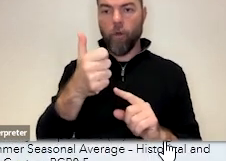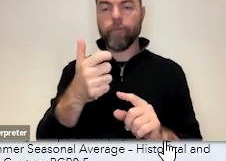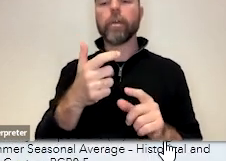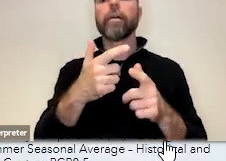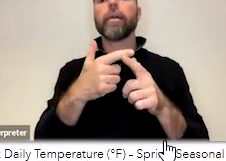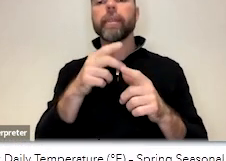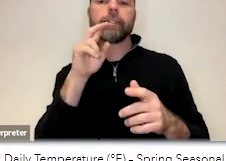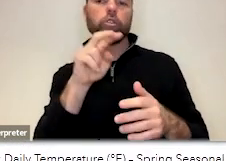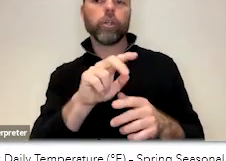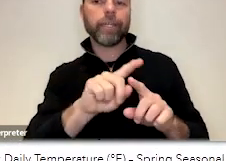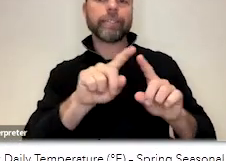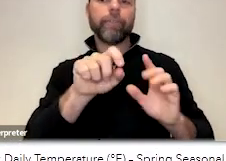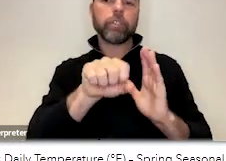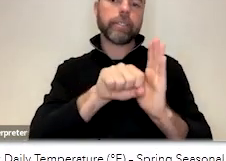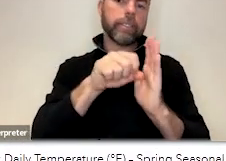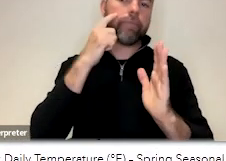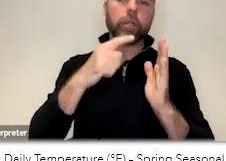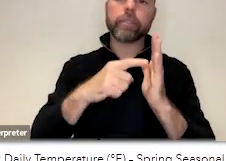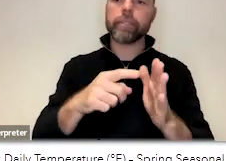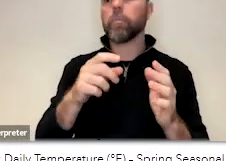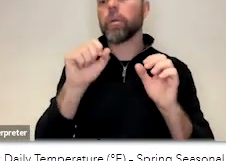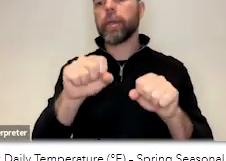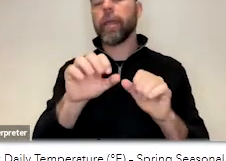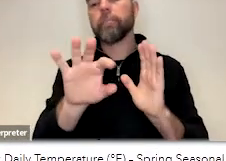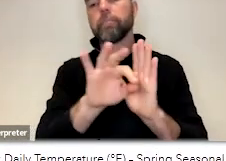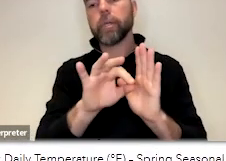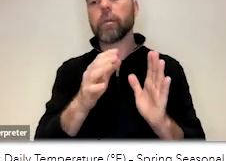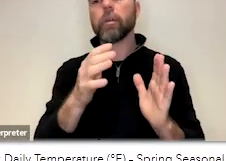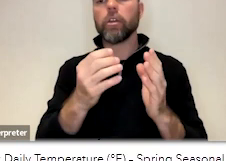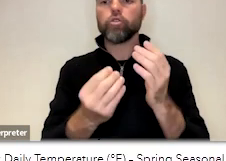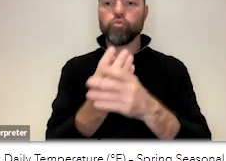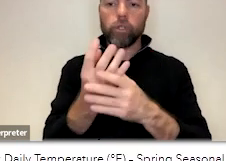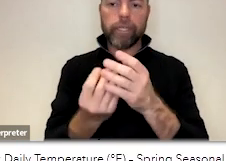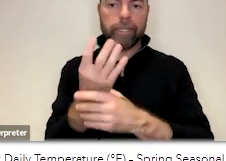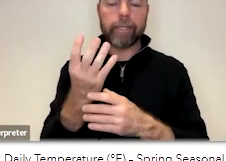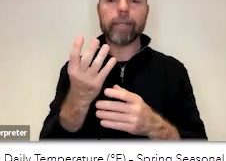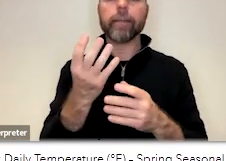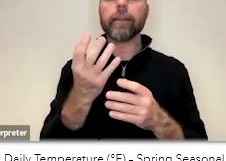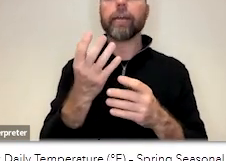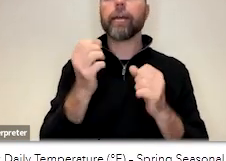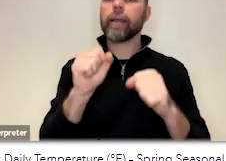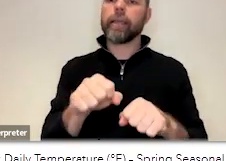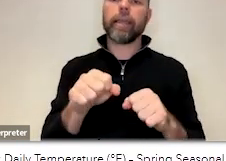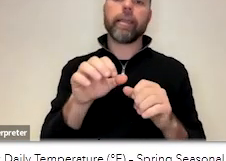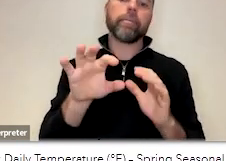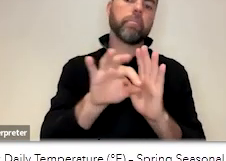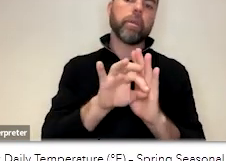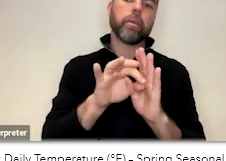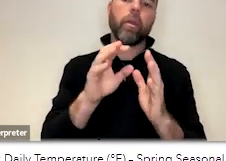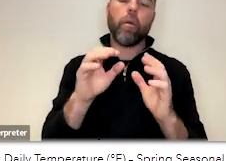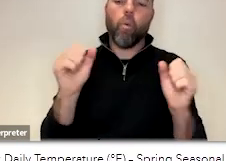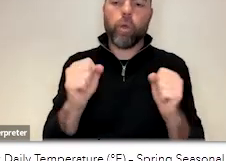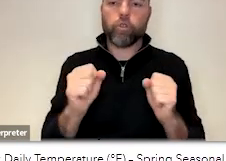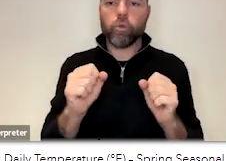at a different season. So for example, I could look at spring if I wanted to. I could look at